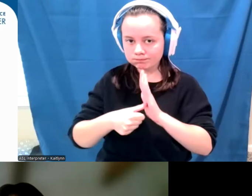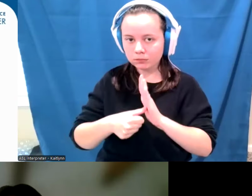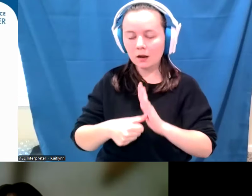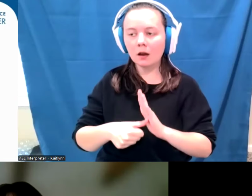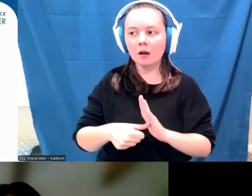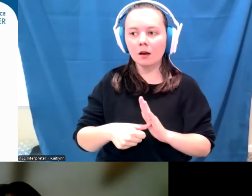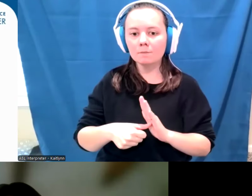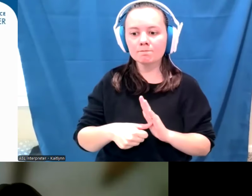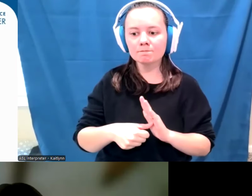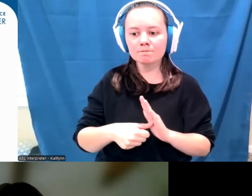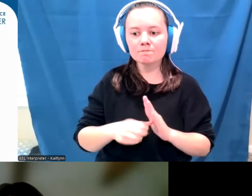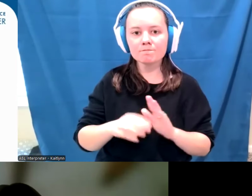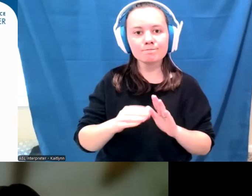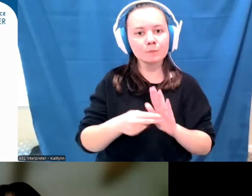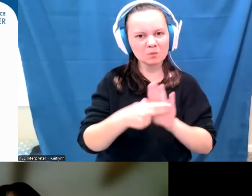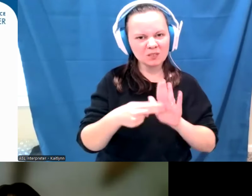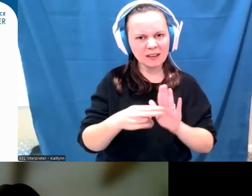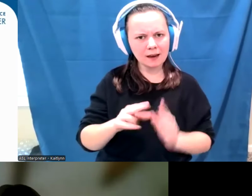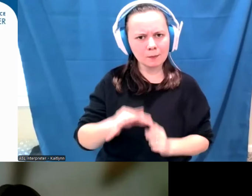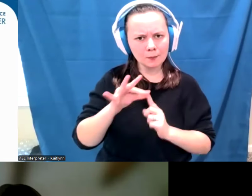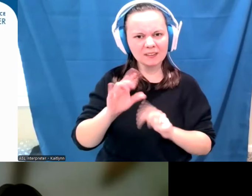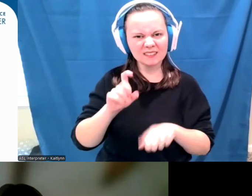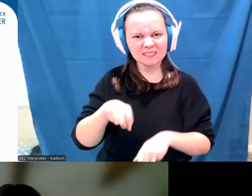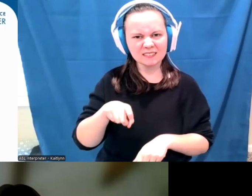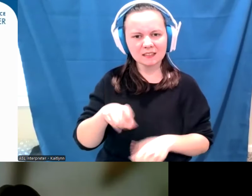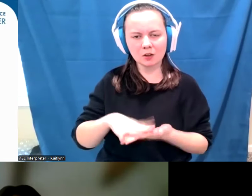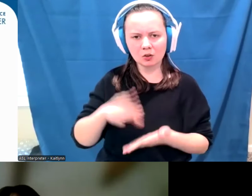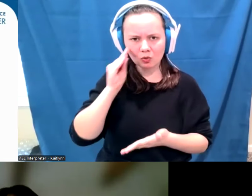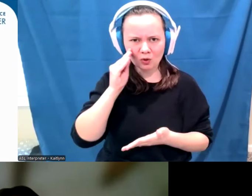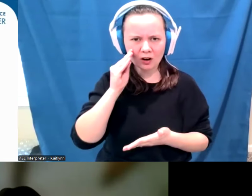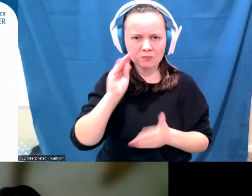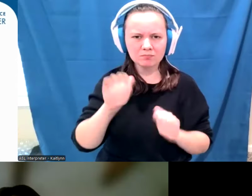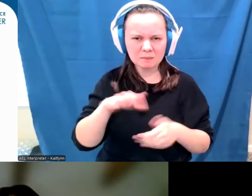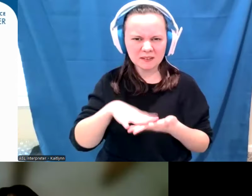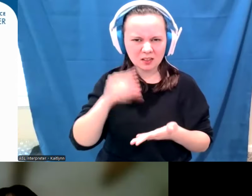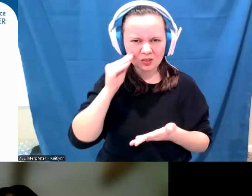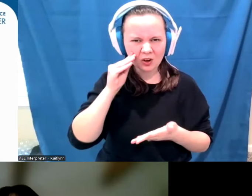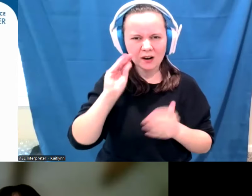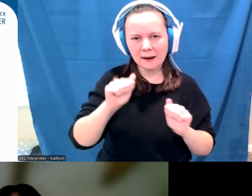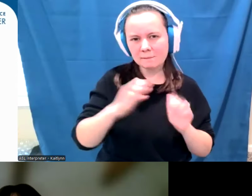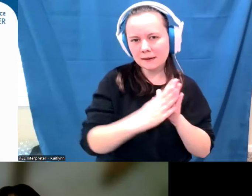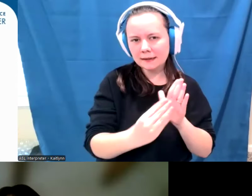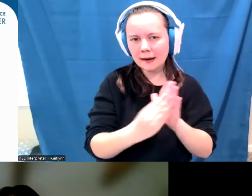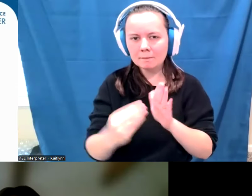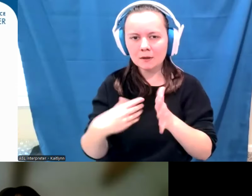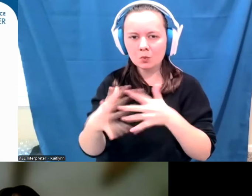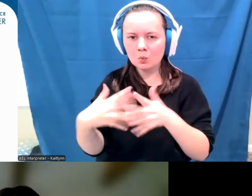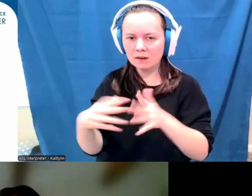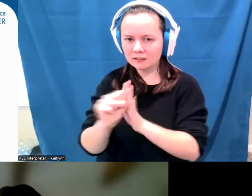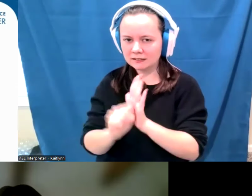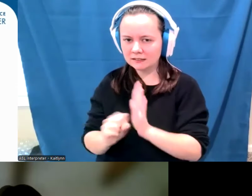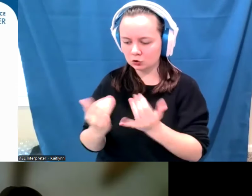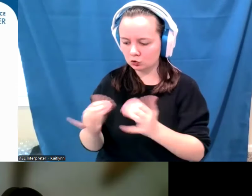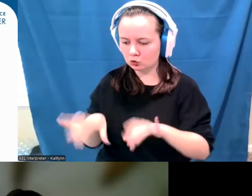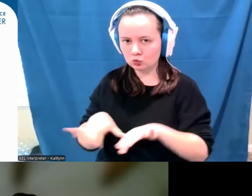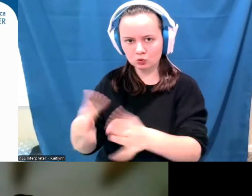really underscores the need to learn from and replicate wherever possible what states are already doing, where states